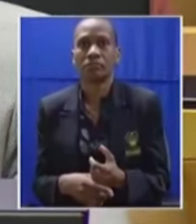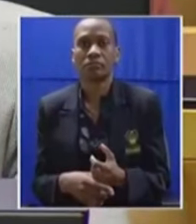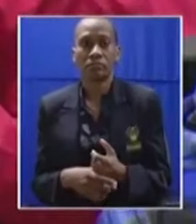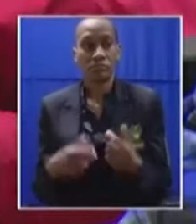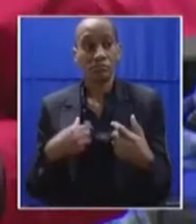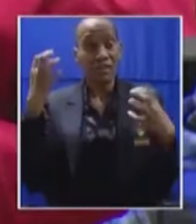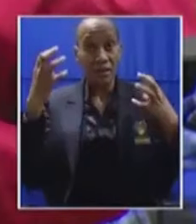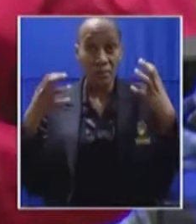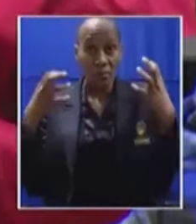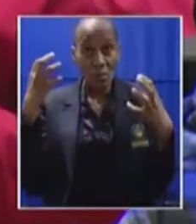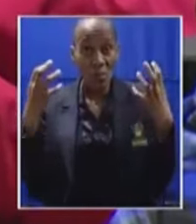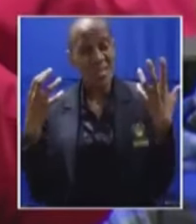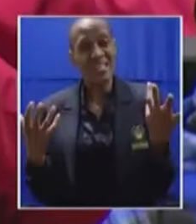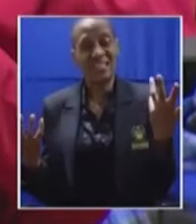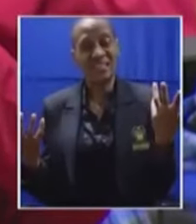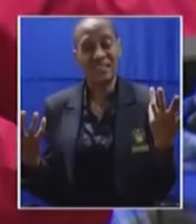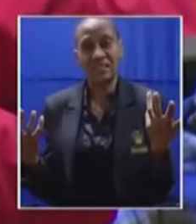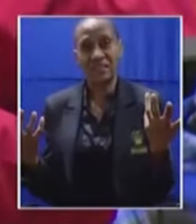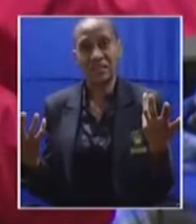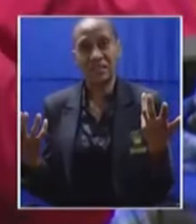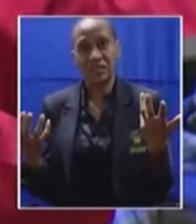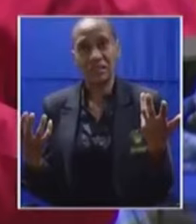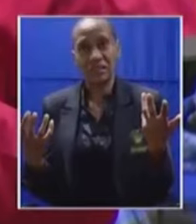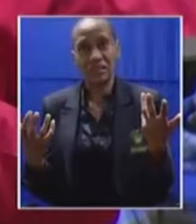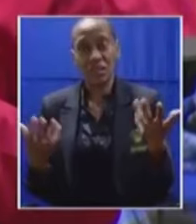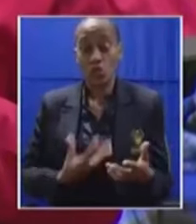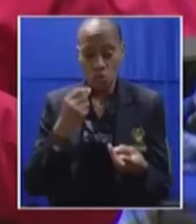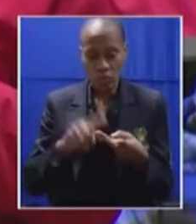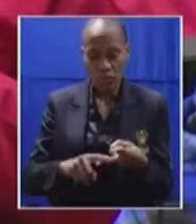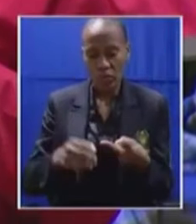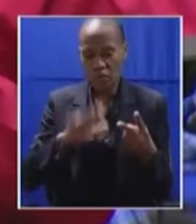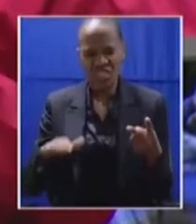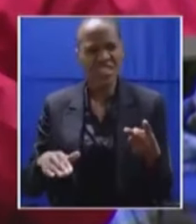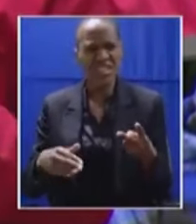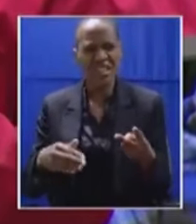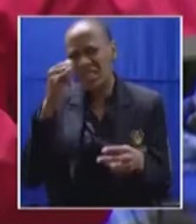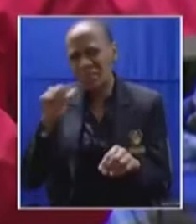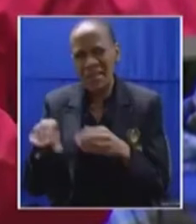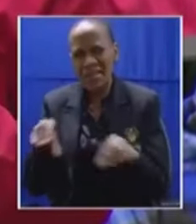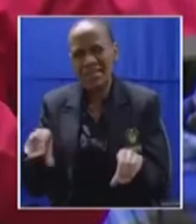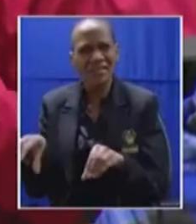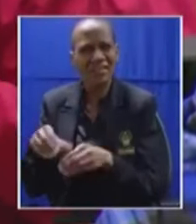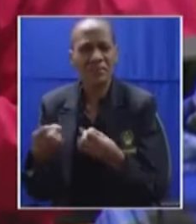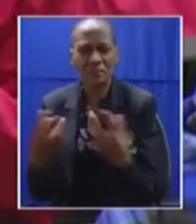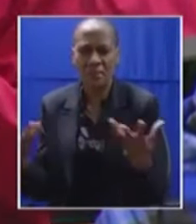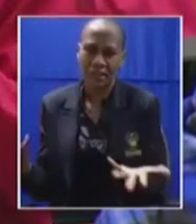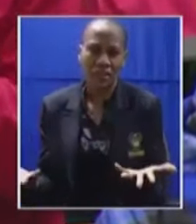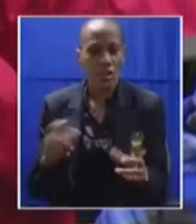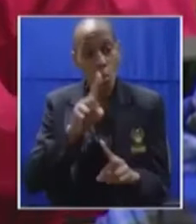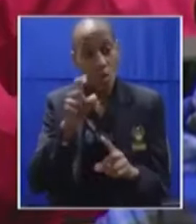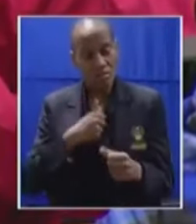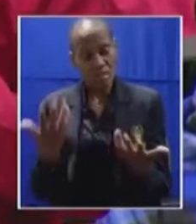worried about the criminalization of the youth and the children. The fundamental question here is, what kind